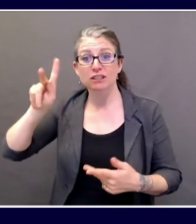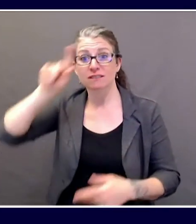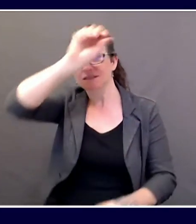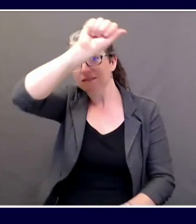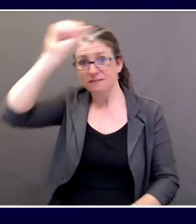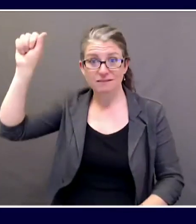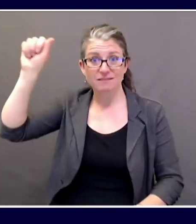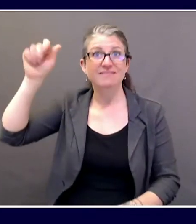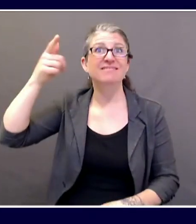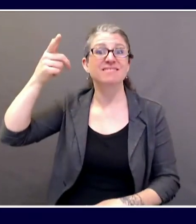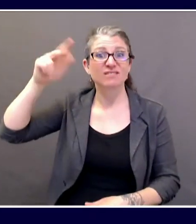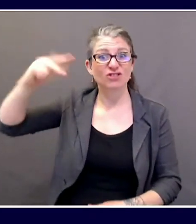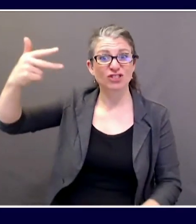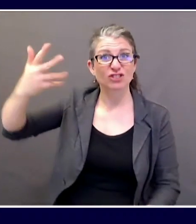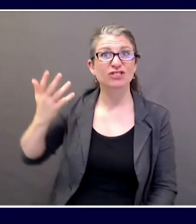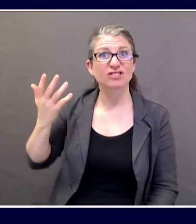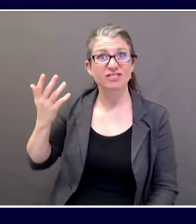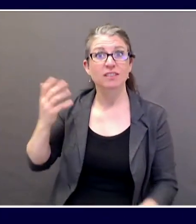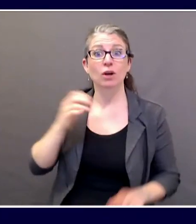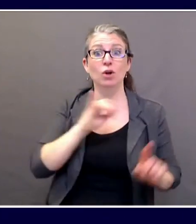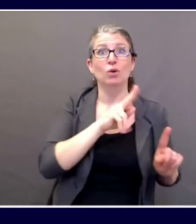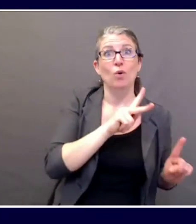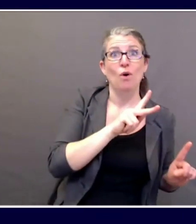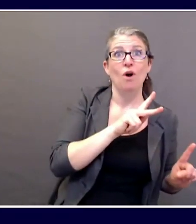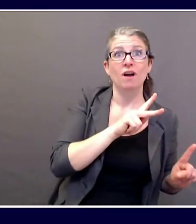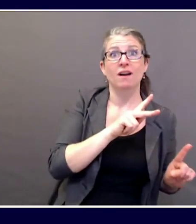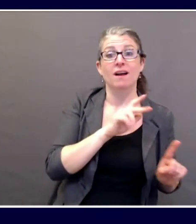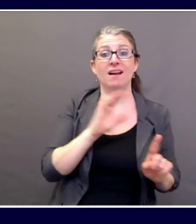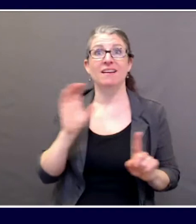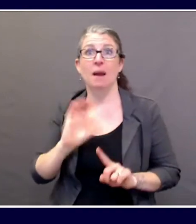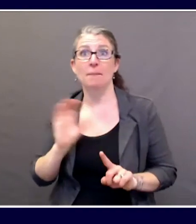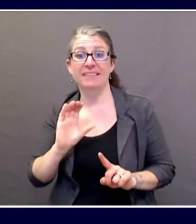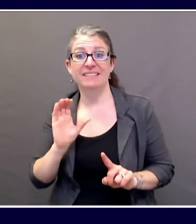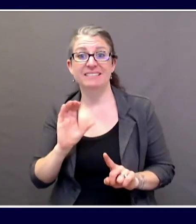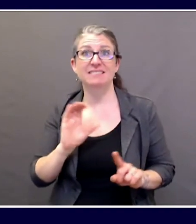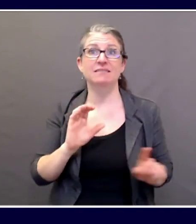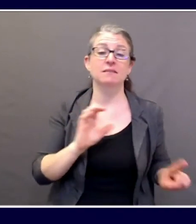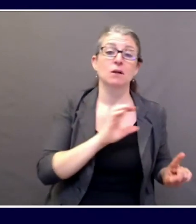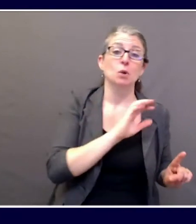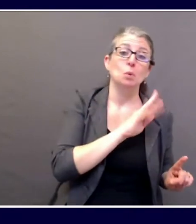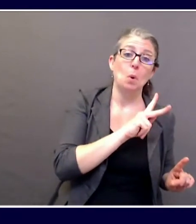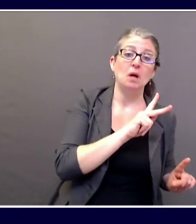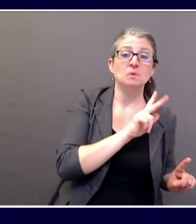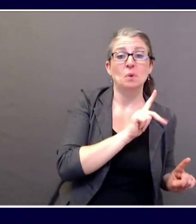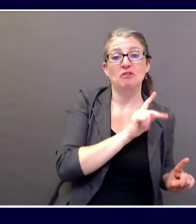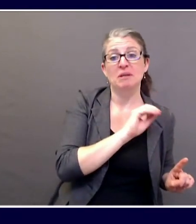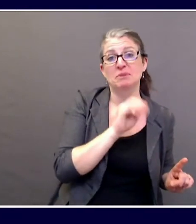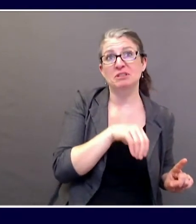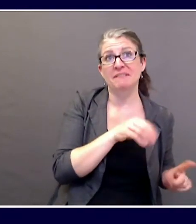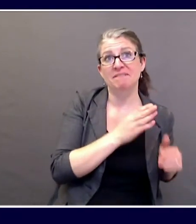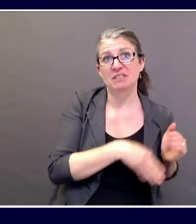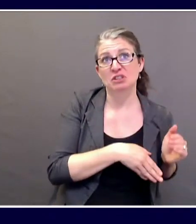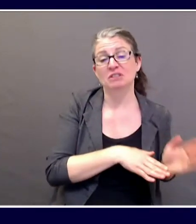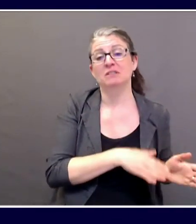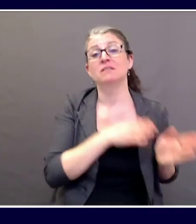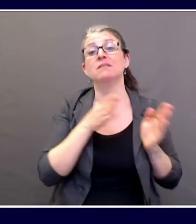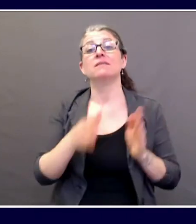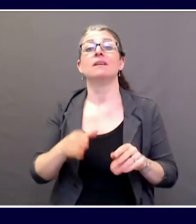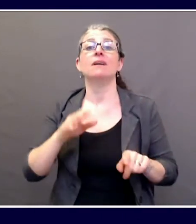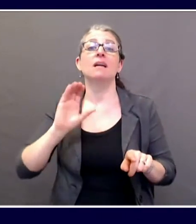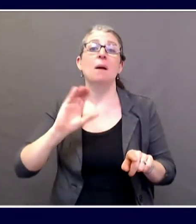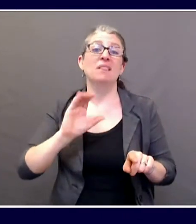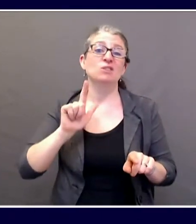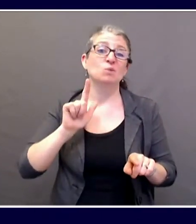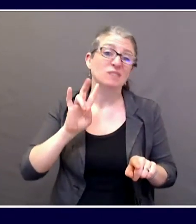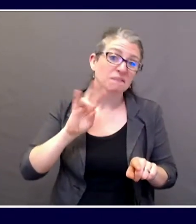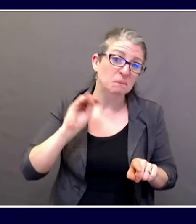pack. York County is at 23%, Cumberland County a bit higher at 27%. So there's a lot of variance. I don't know